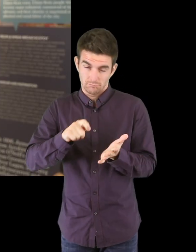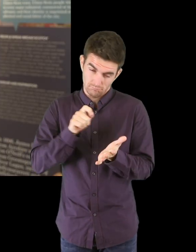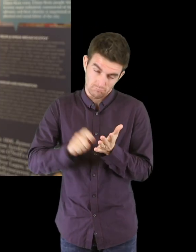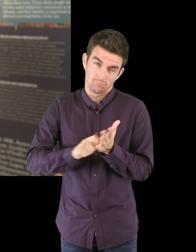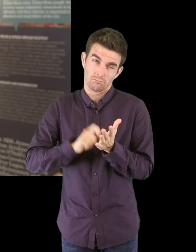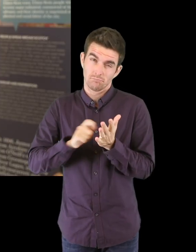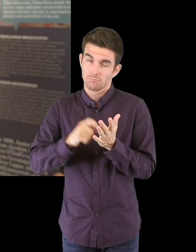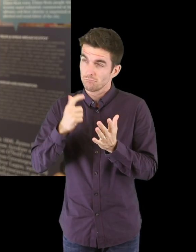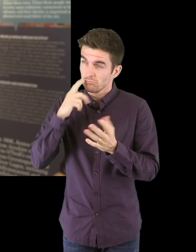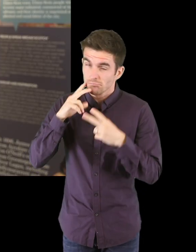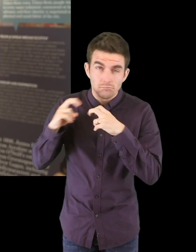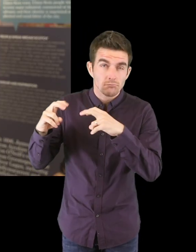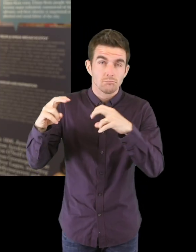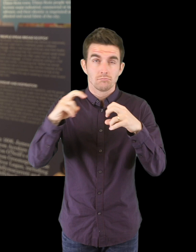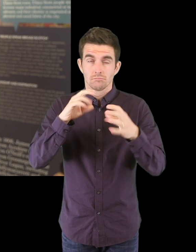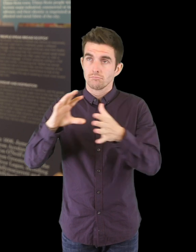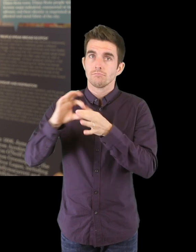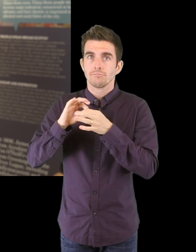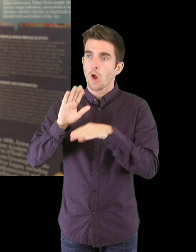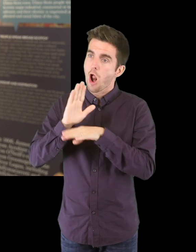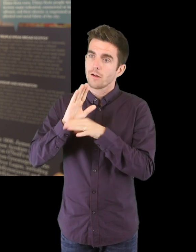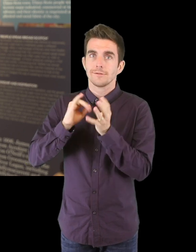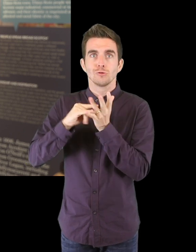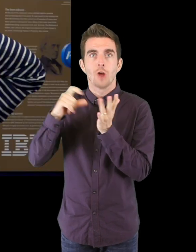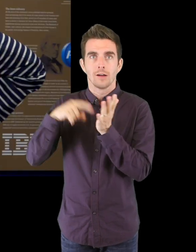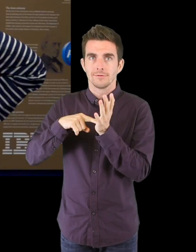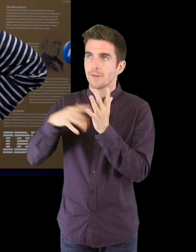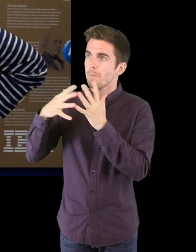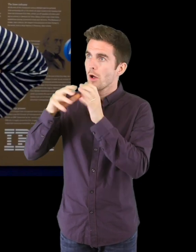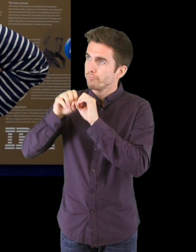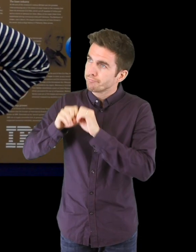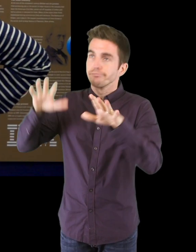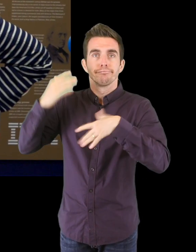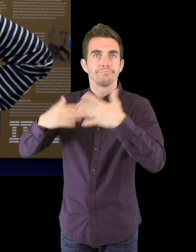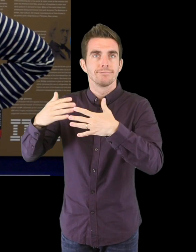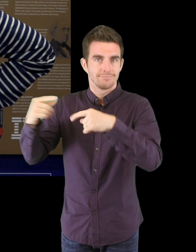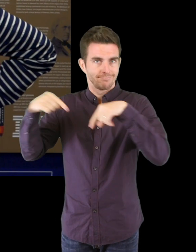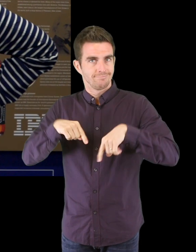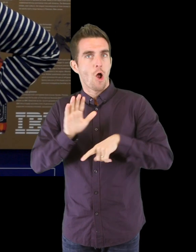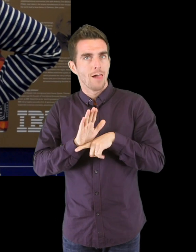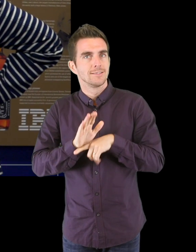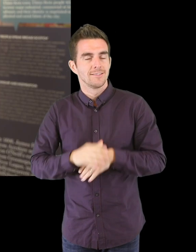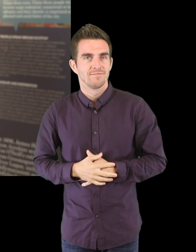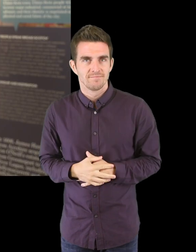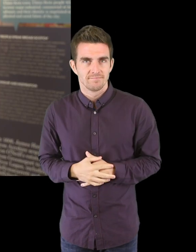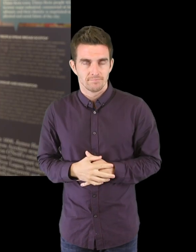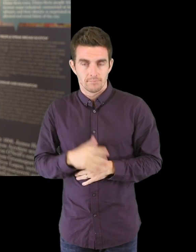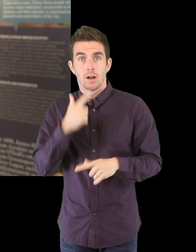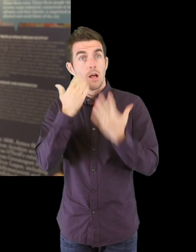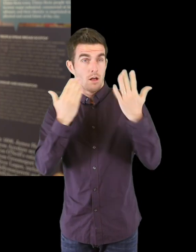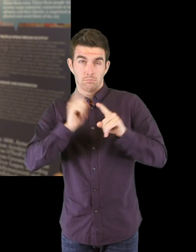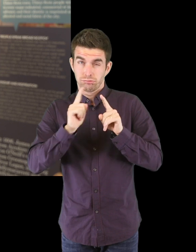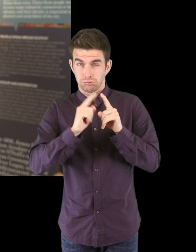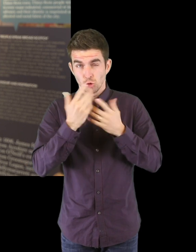provides a space where lots of the elements from this amazing story can be told. From the ill-fated voyage of the Eagle Wing